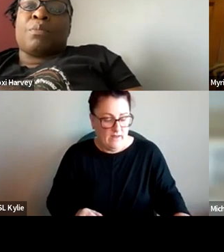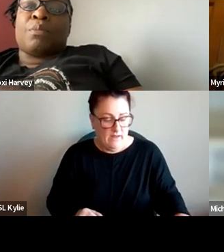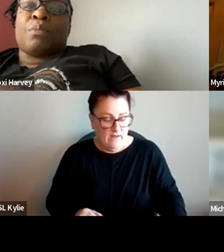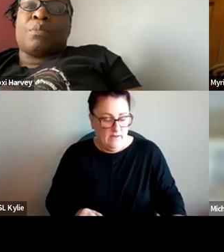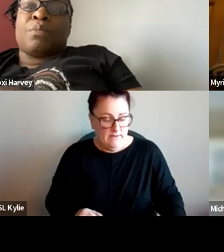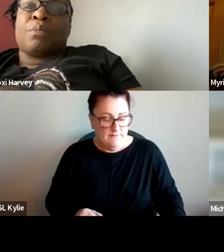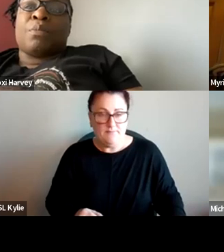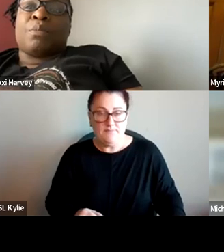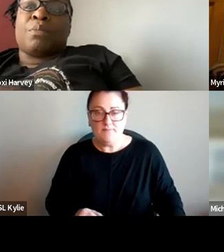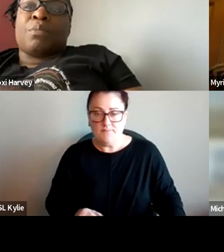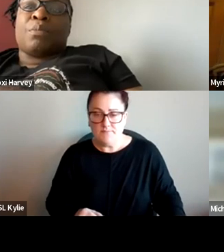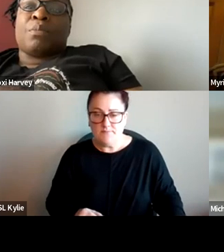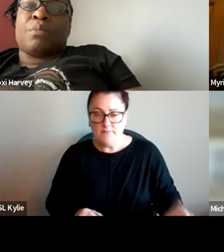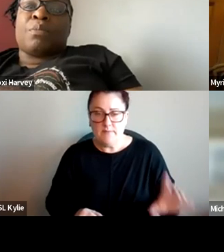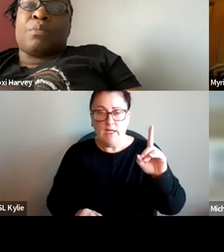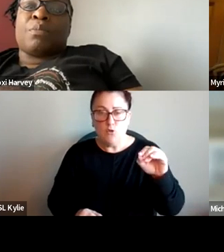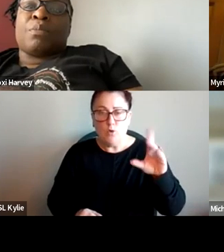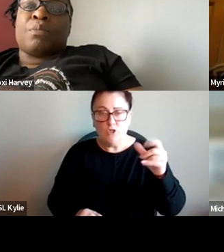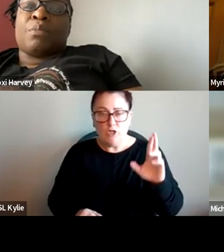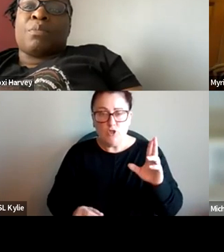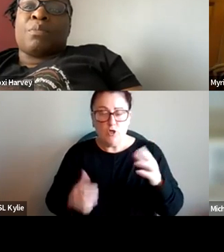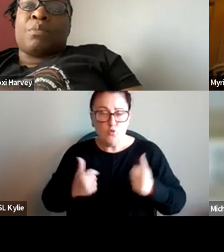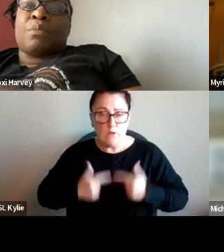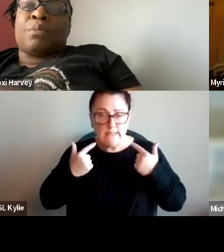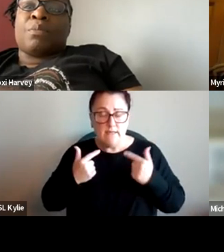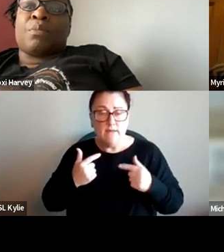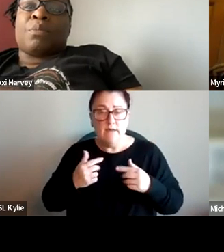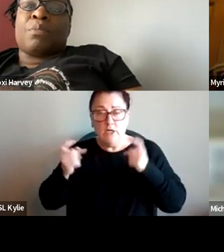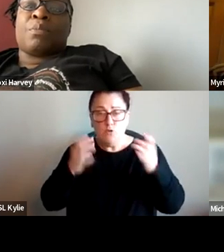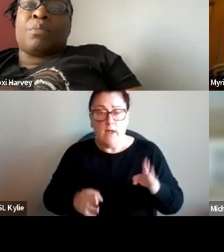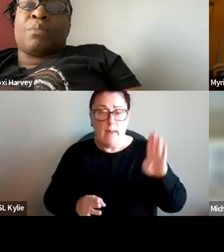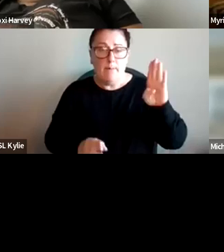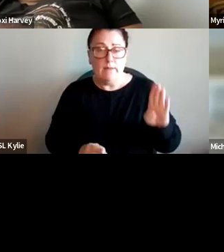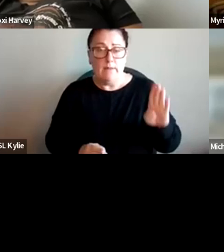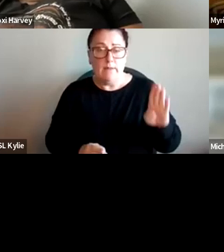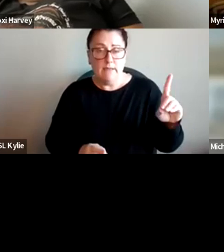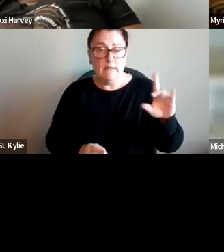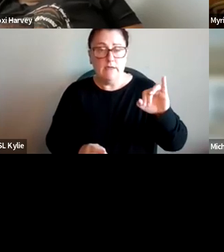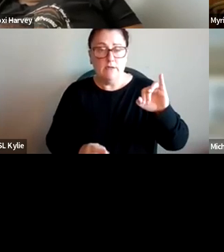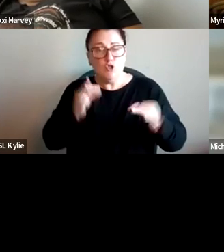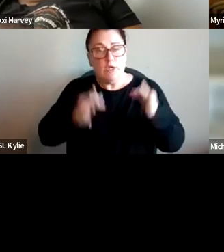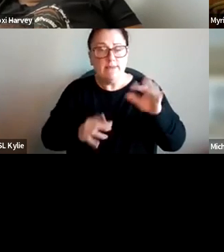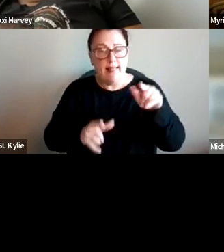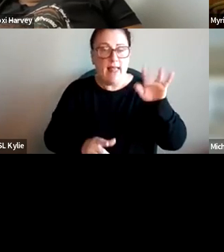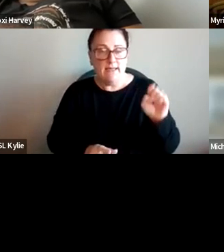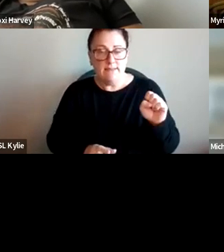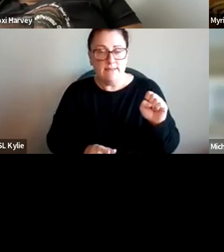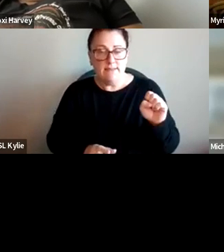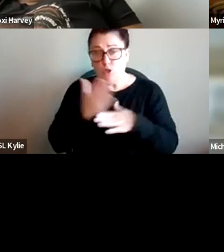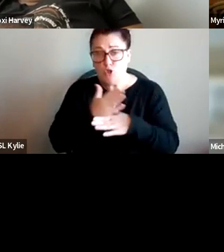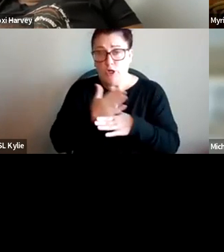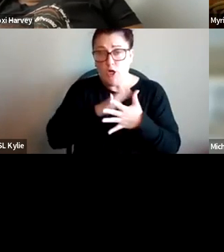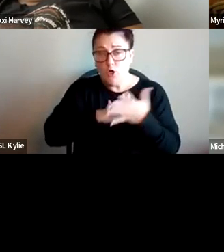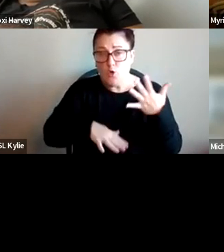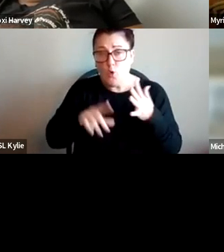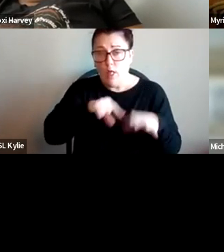My name is Ruby Reyes and I'm a Dorchester resident. I'm also the director of the Boston Education Justice Alliance. I wanted to share the following qualities